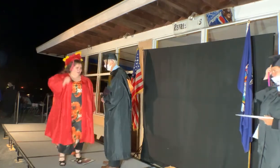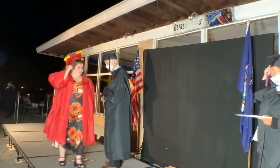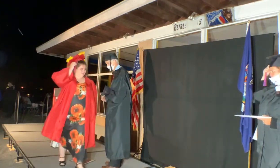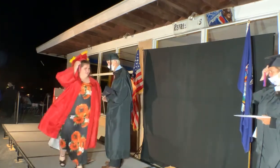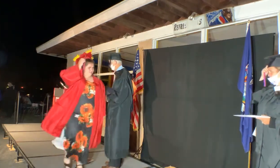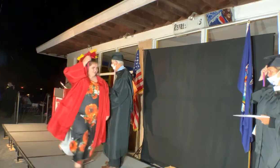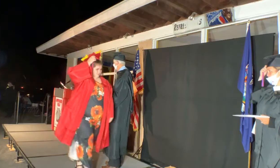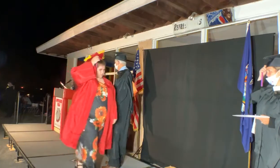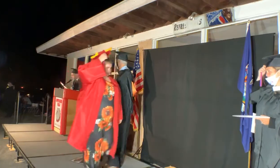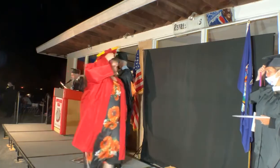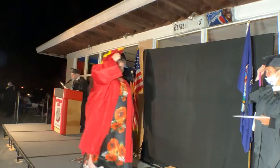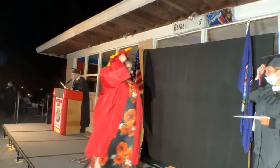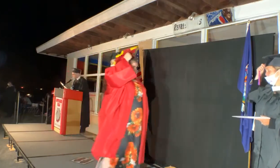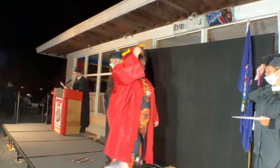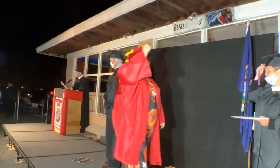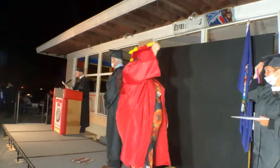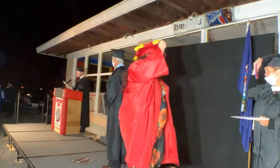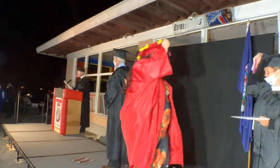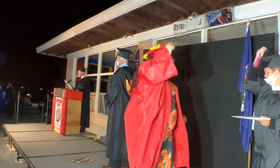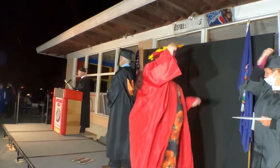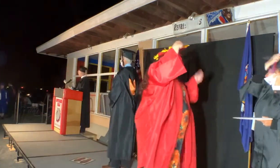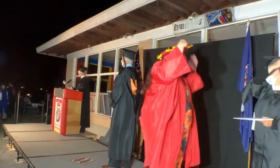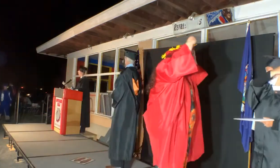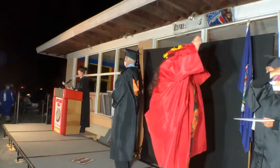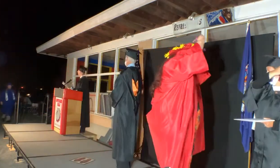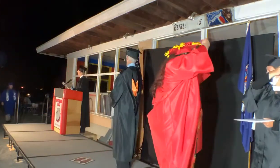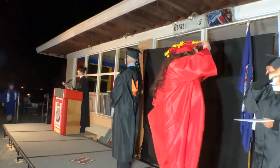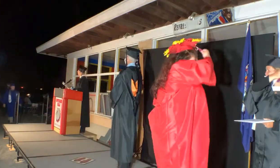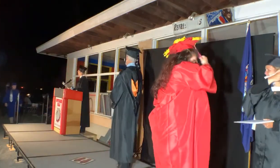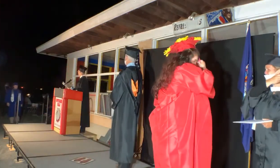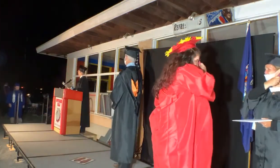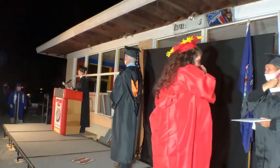Brandon Hudson Hayes.